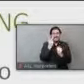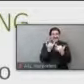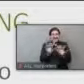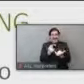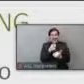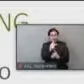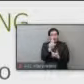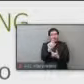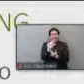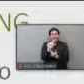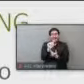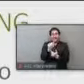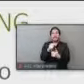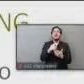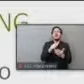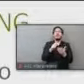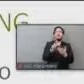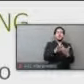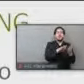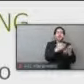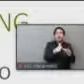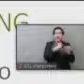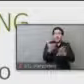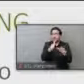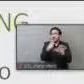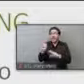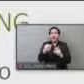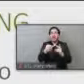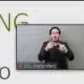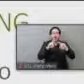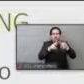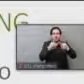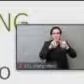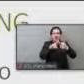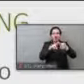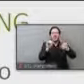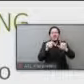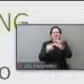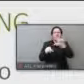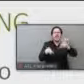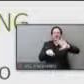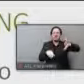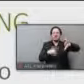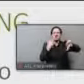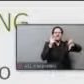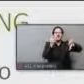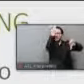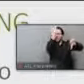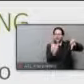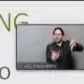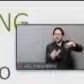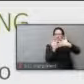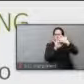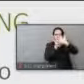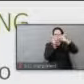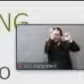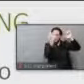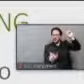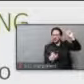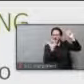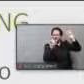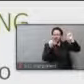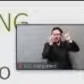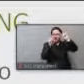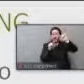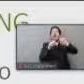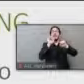up in that shaded area on the left graph, that's when the vaccine rollout began. And if you all